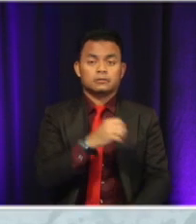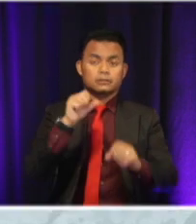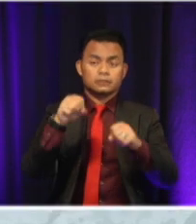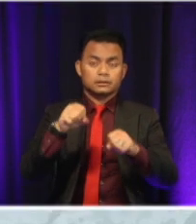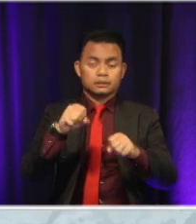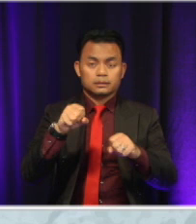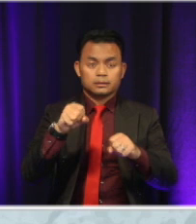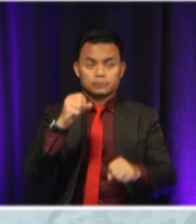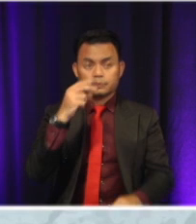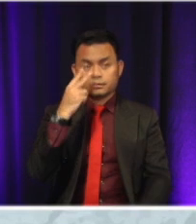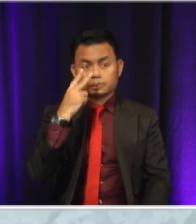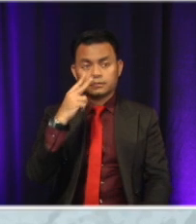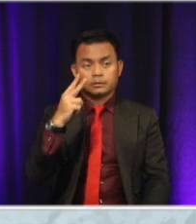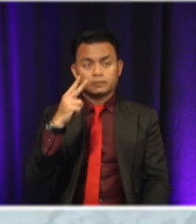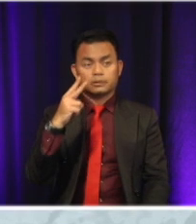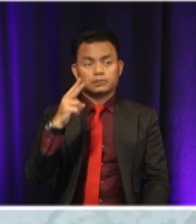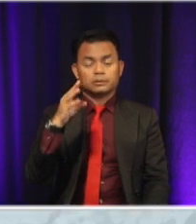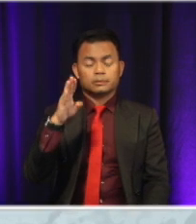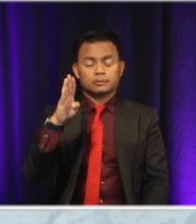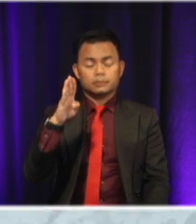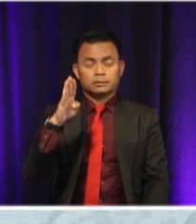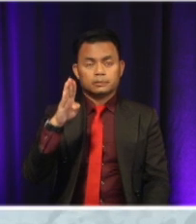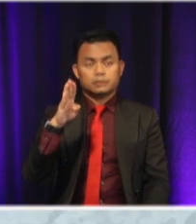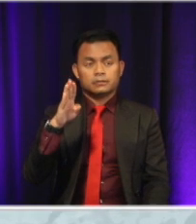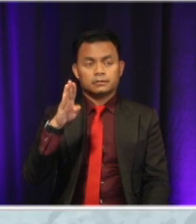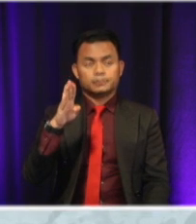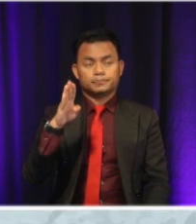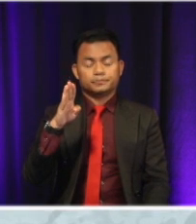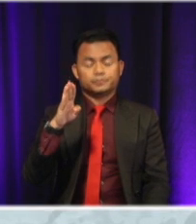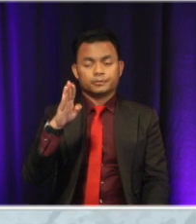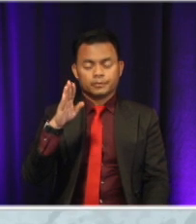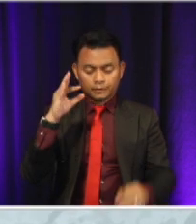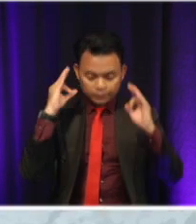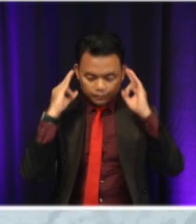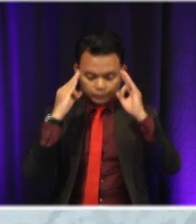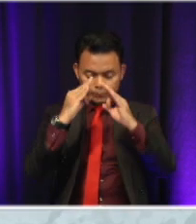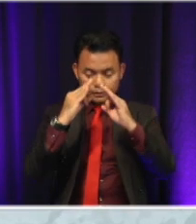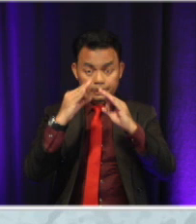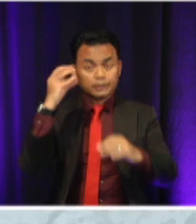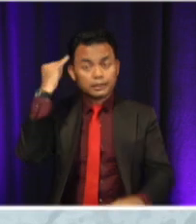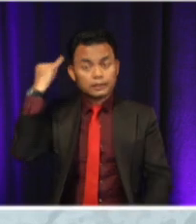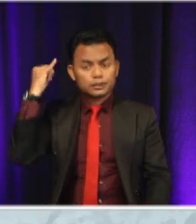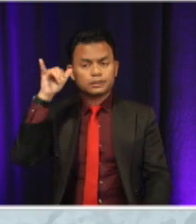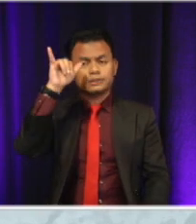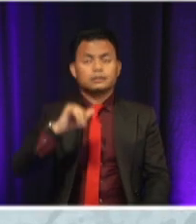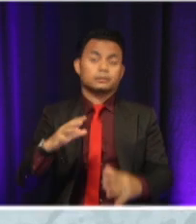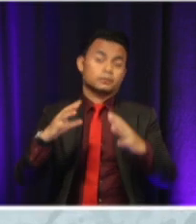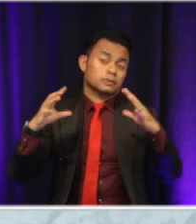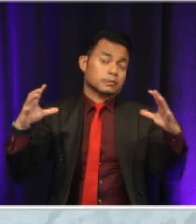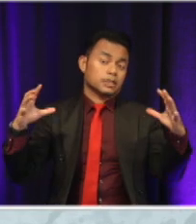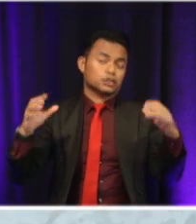each of the B questions have focused on a major idea found in the